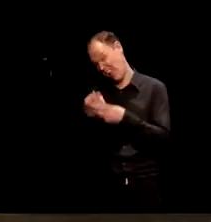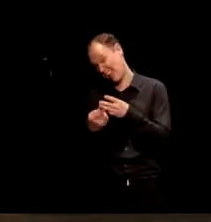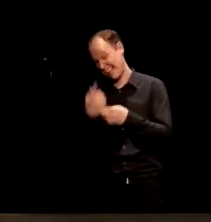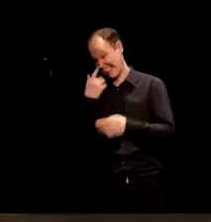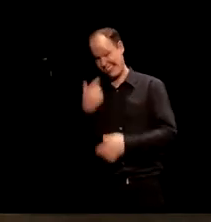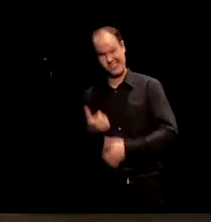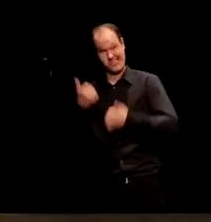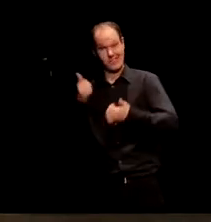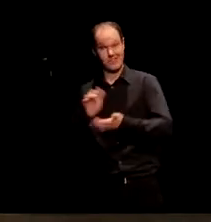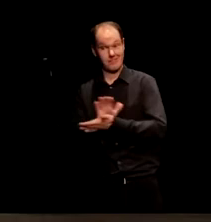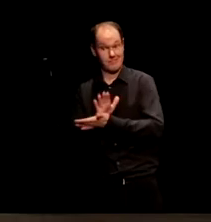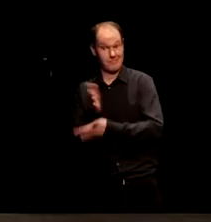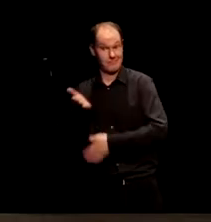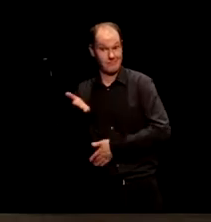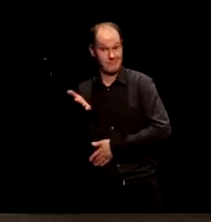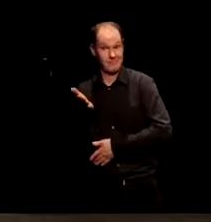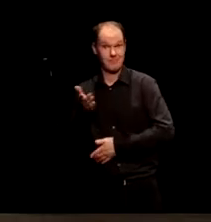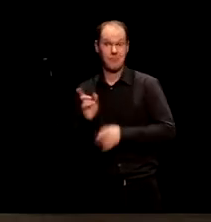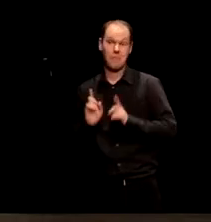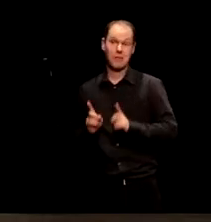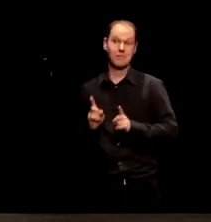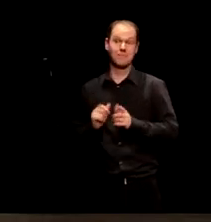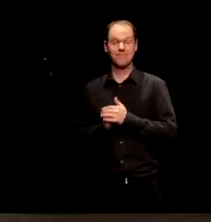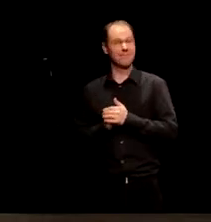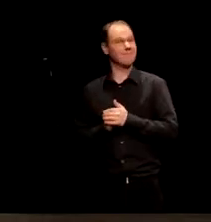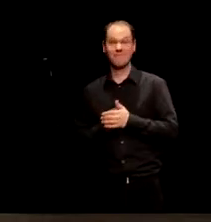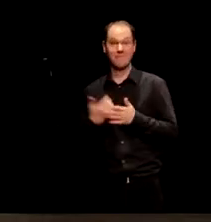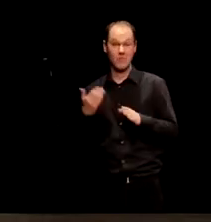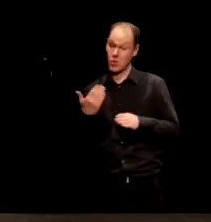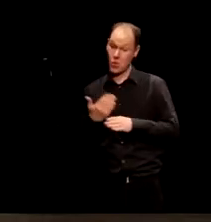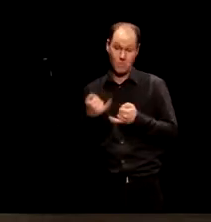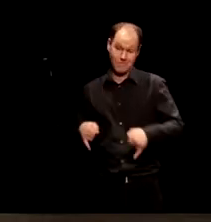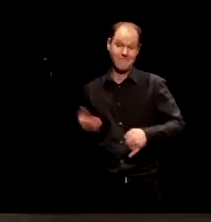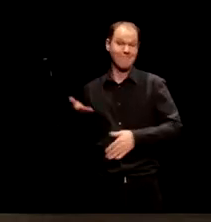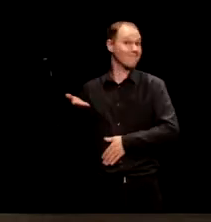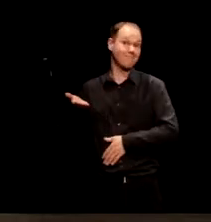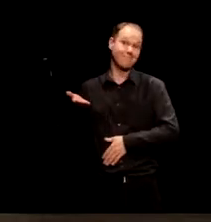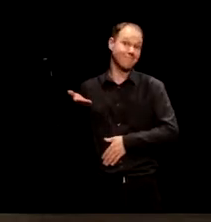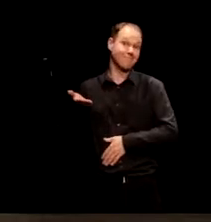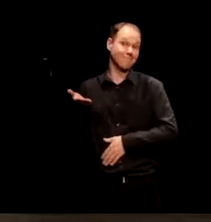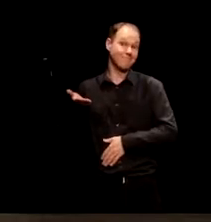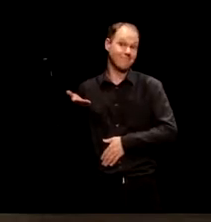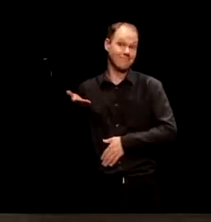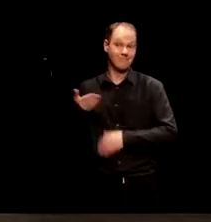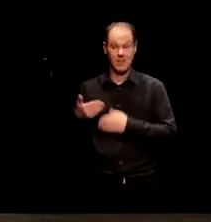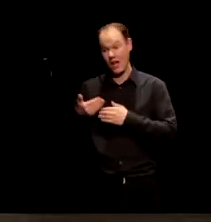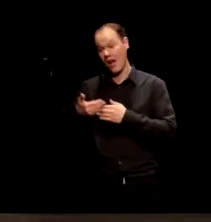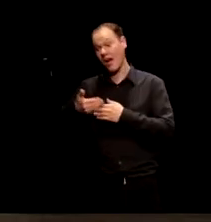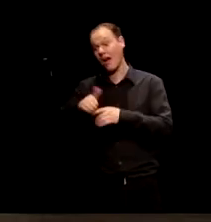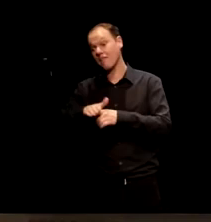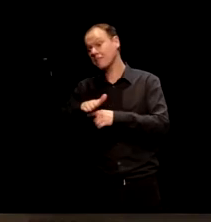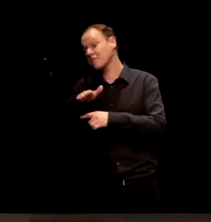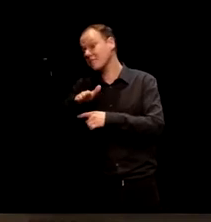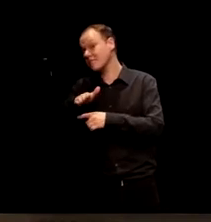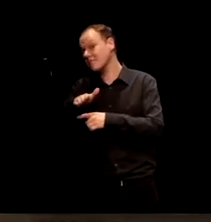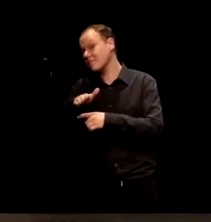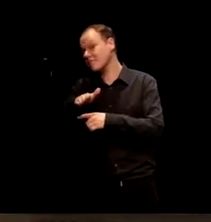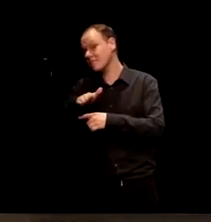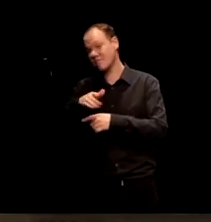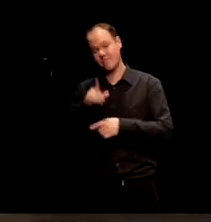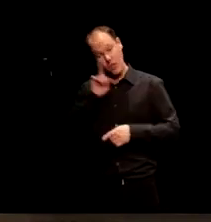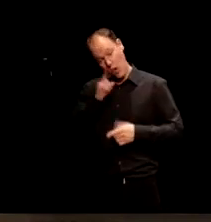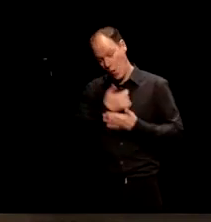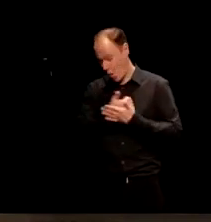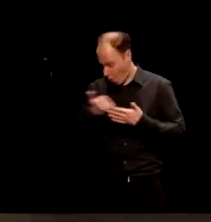time. But it doesn't work. In the long run, the girl